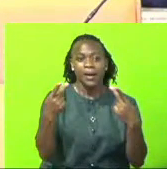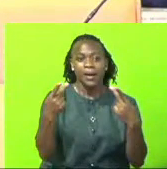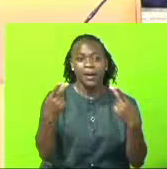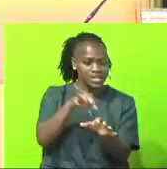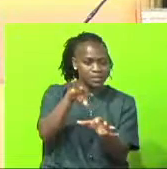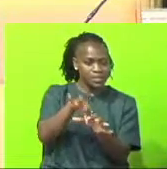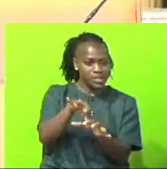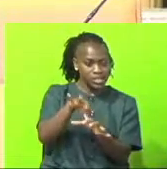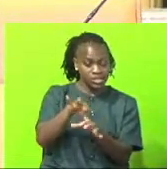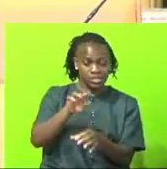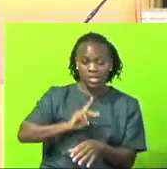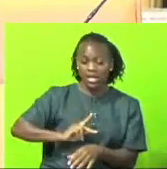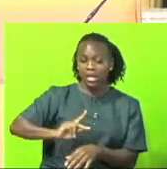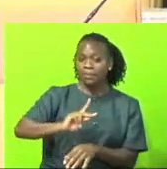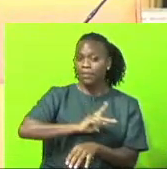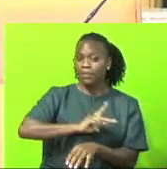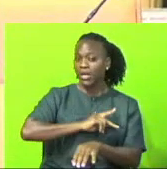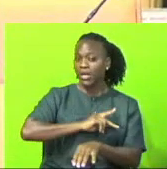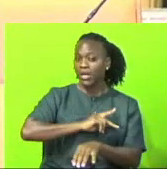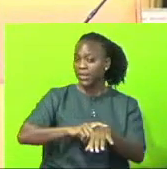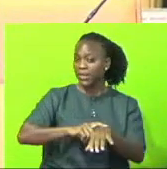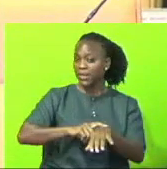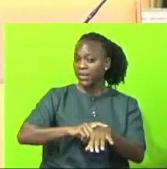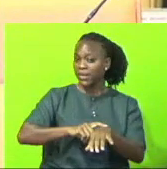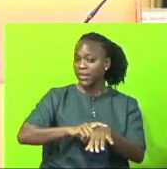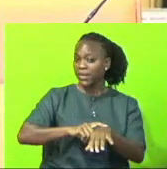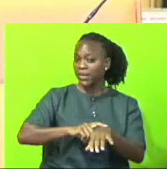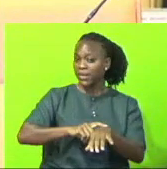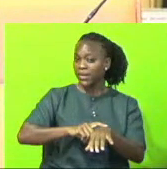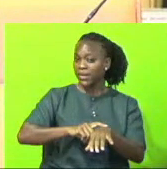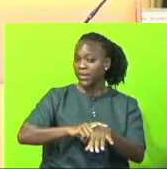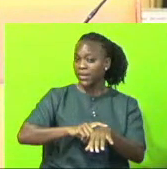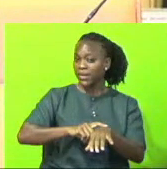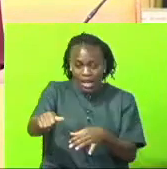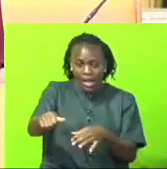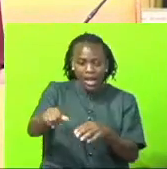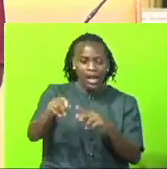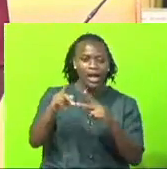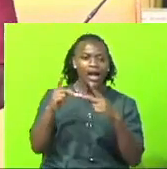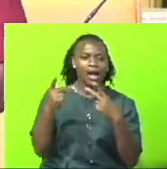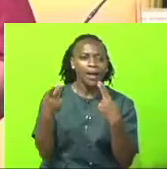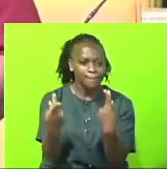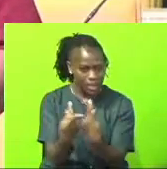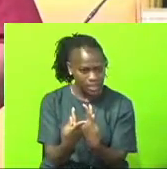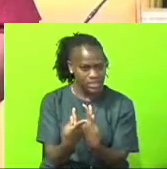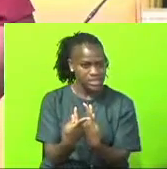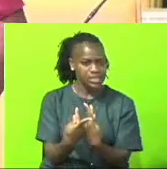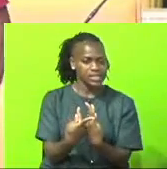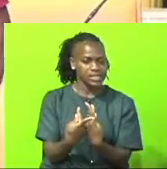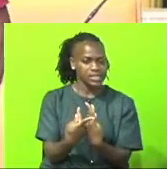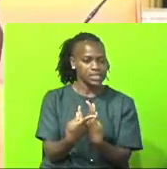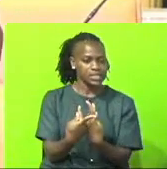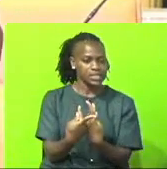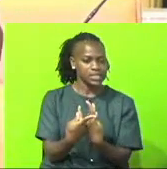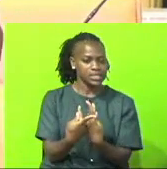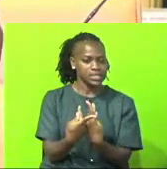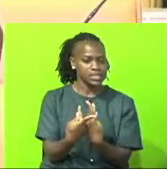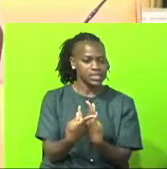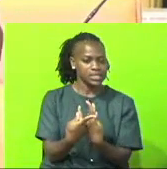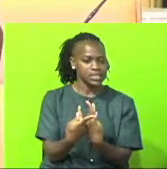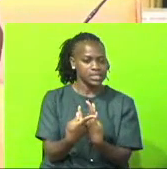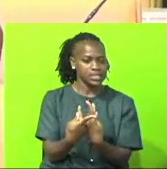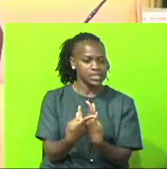in Parliament to join another party. Mr. Speaker, we are saying